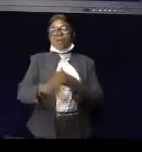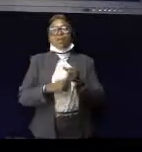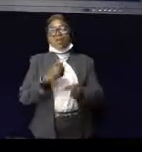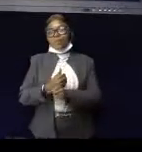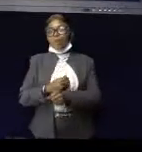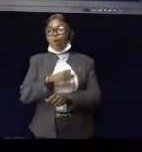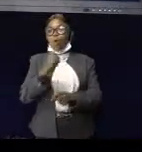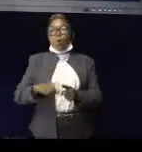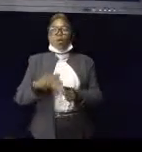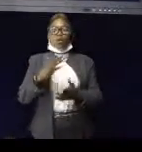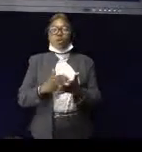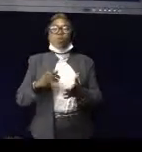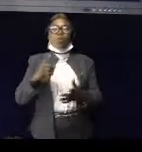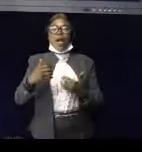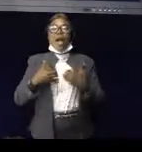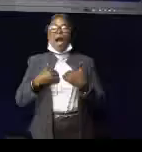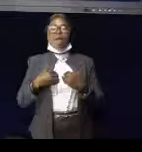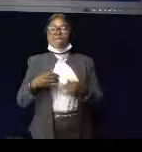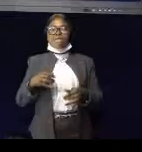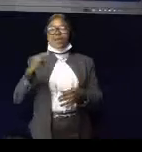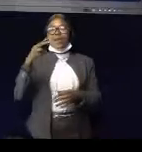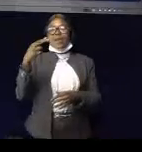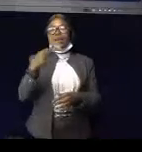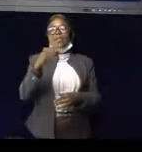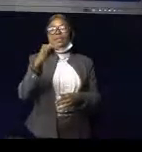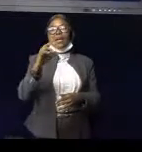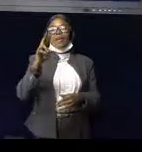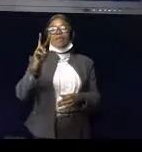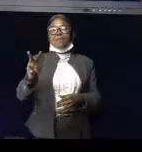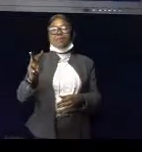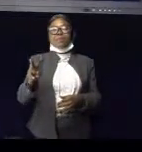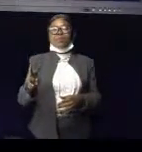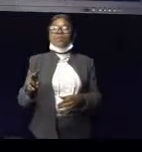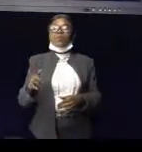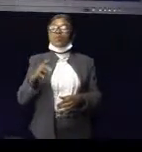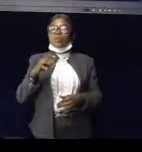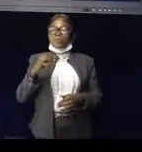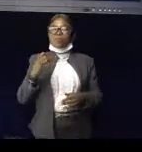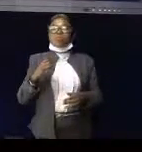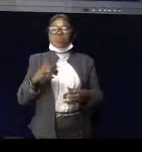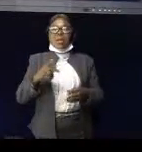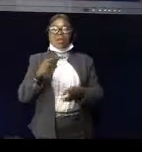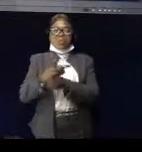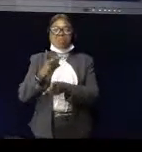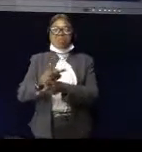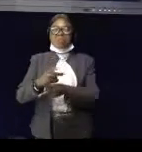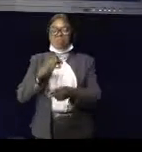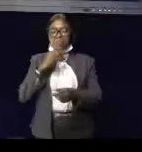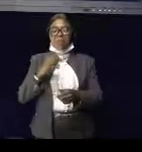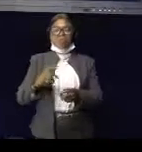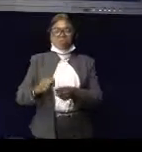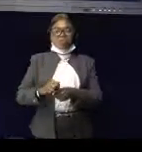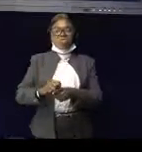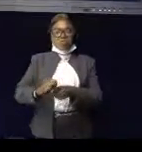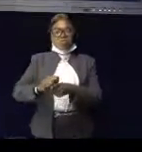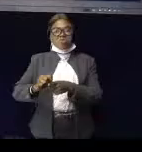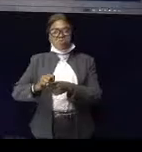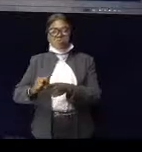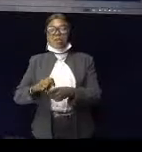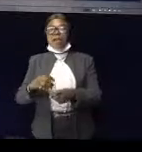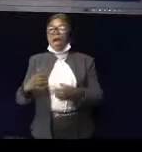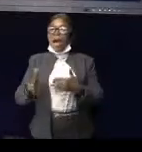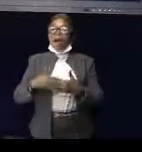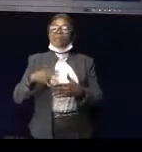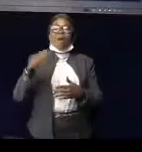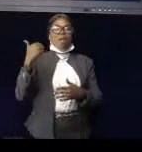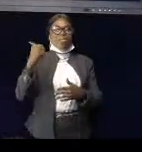years. One will be infected with HIV first, but after 10 years, it may lead to AIDS. If